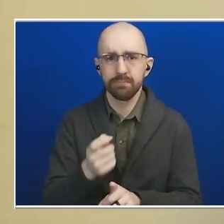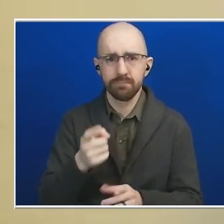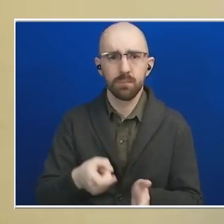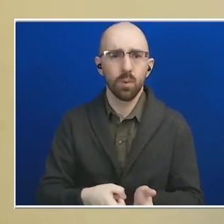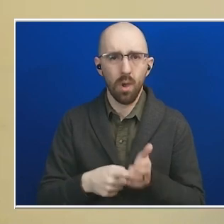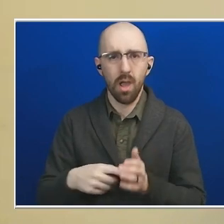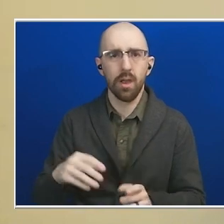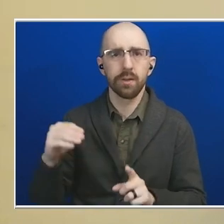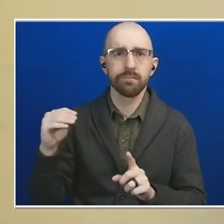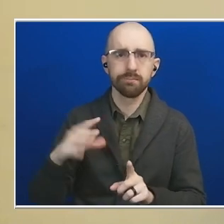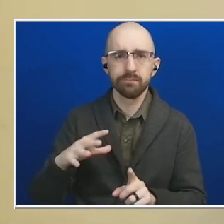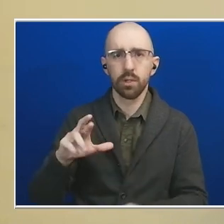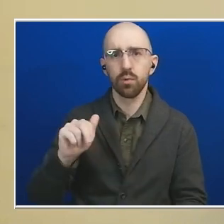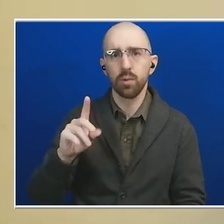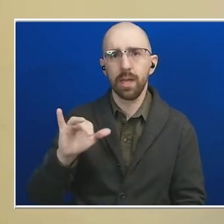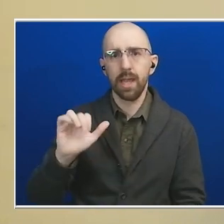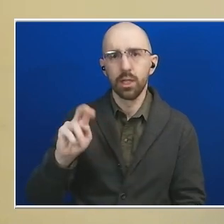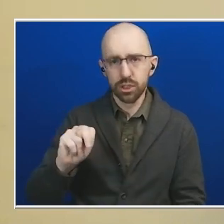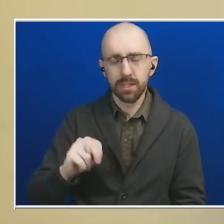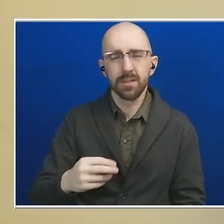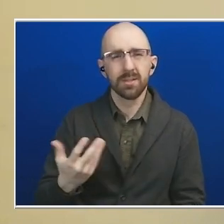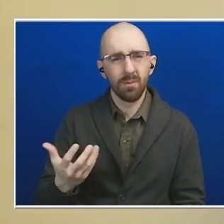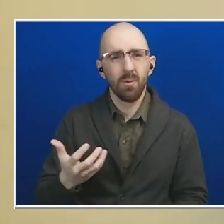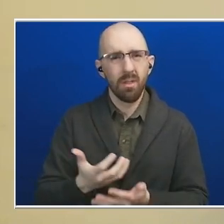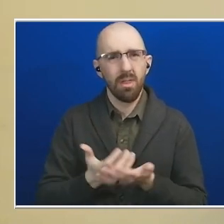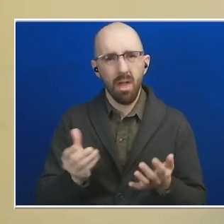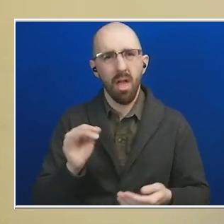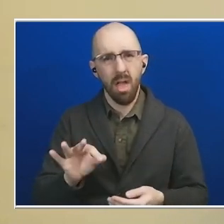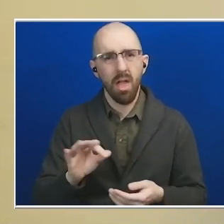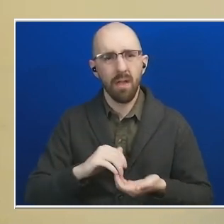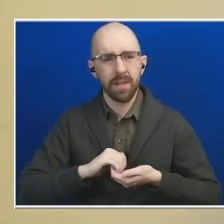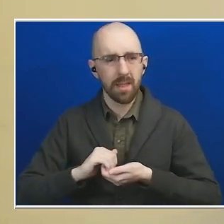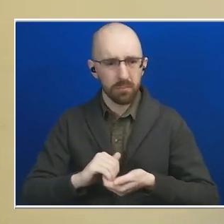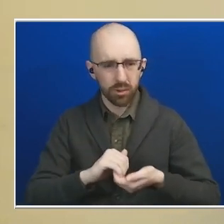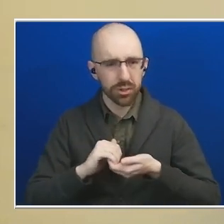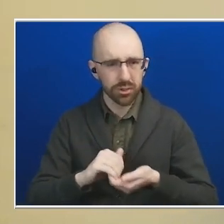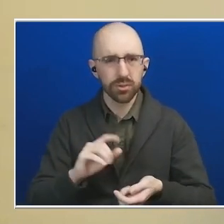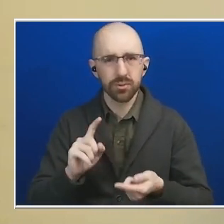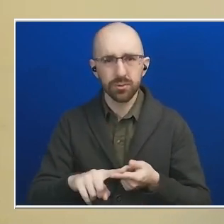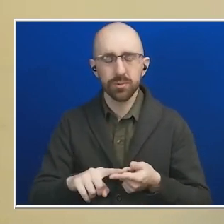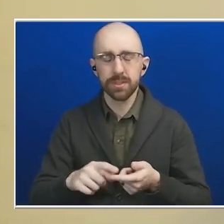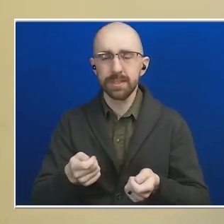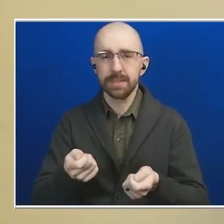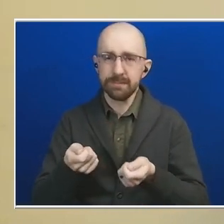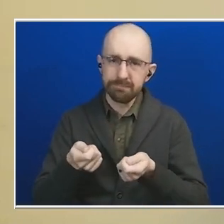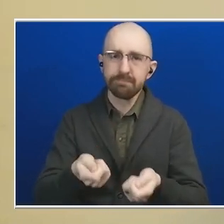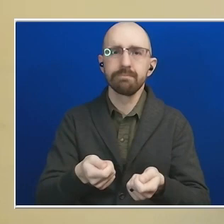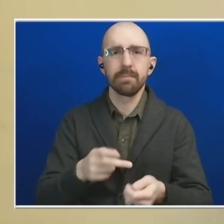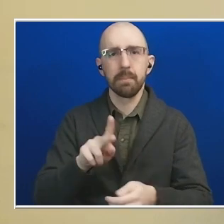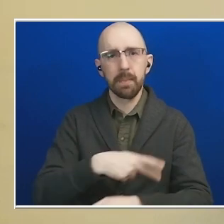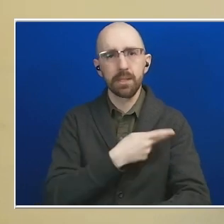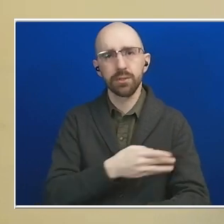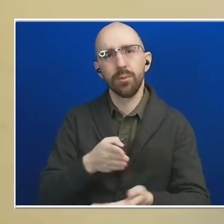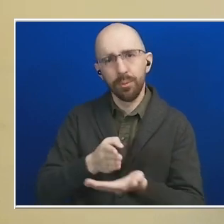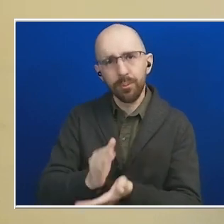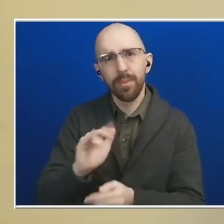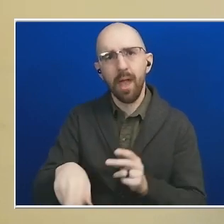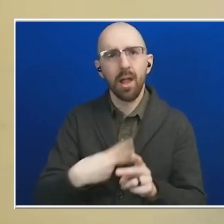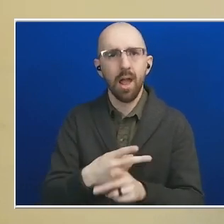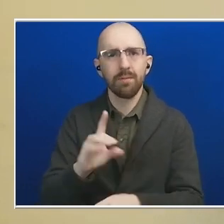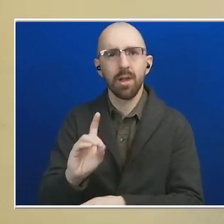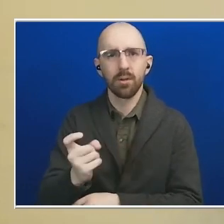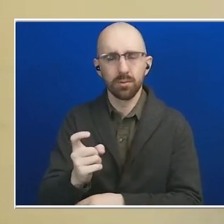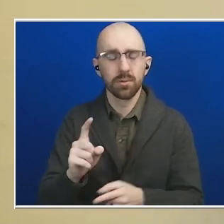radiation. So there's a lot of collaboration to get patients through a diagnosis like that. So to improve